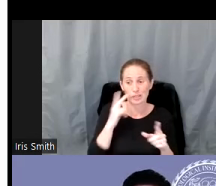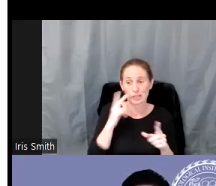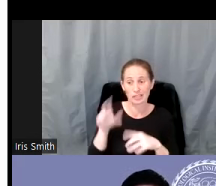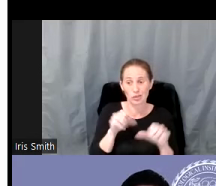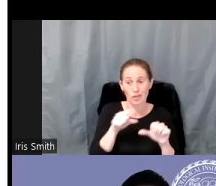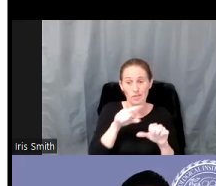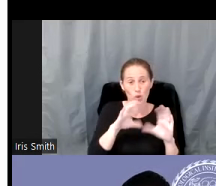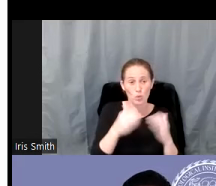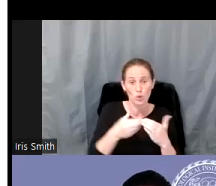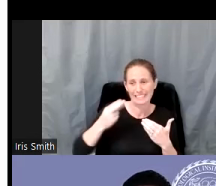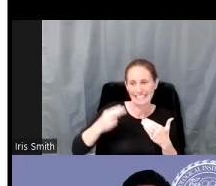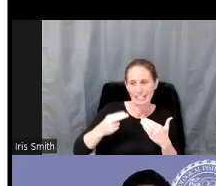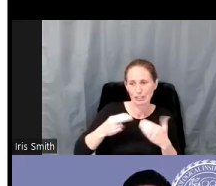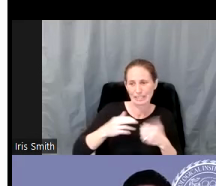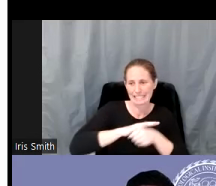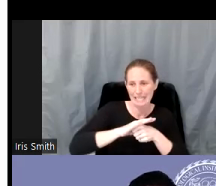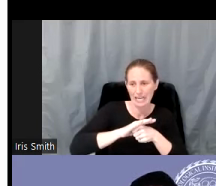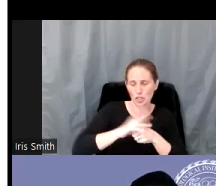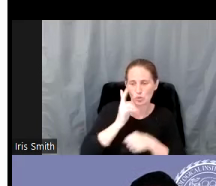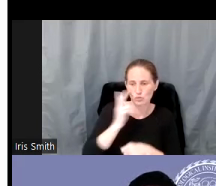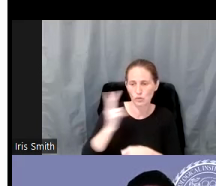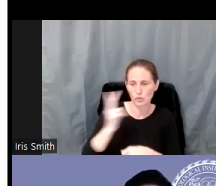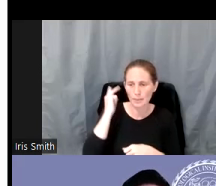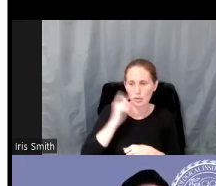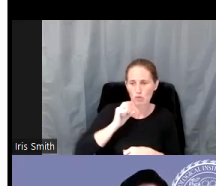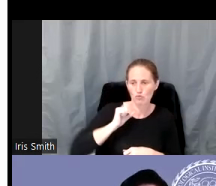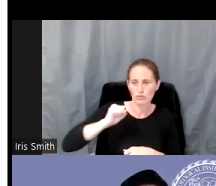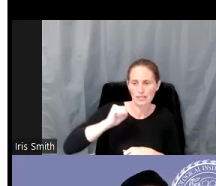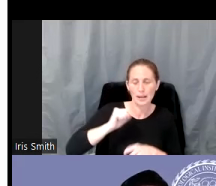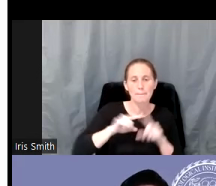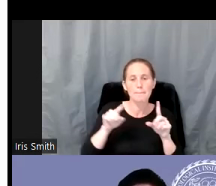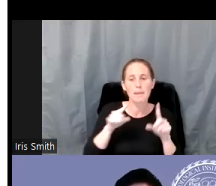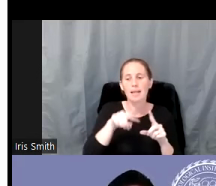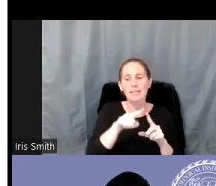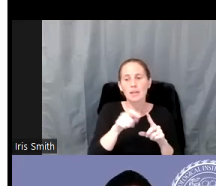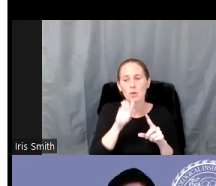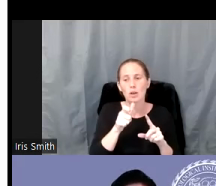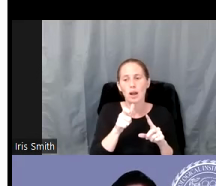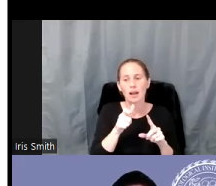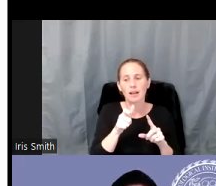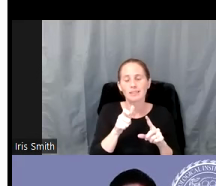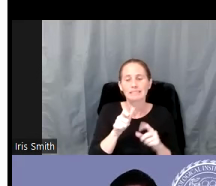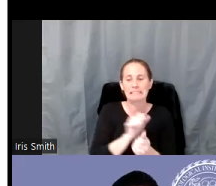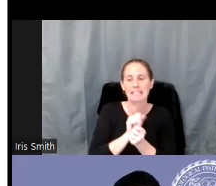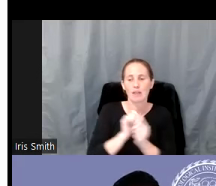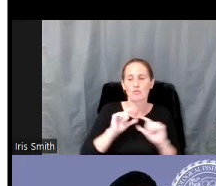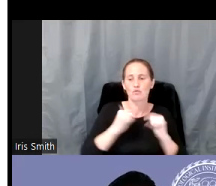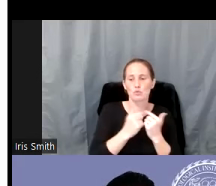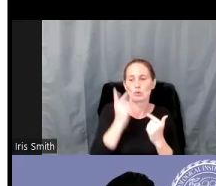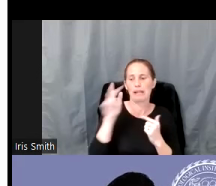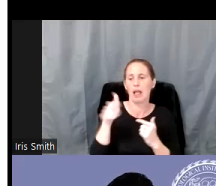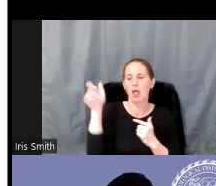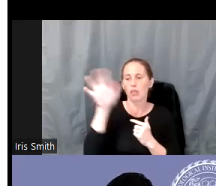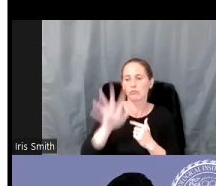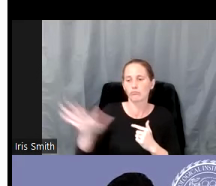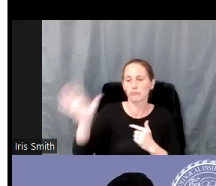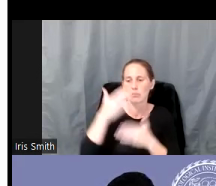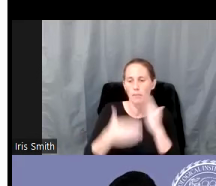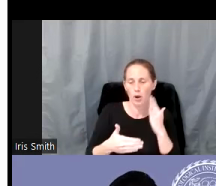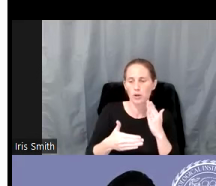this World Heritage Site to commemorate resistance. However, there weren't the types of enslaved republics that we see in other parts of the Atlantic,